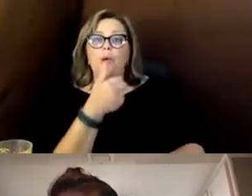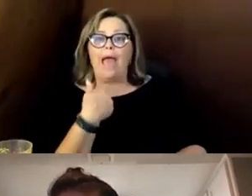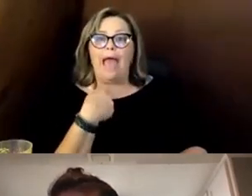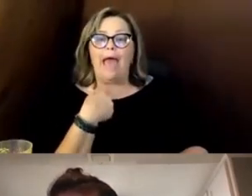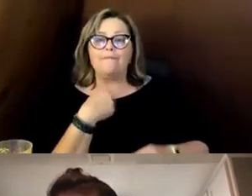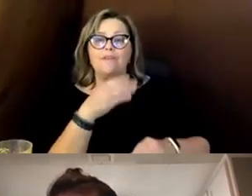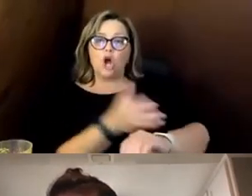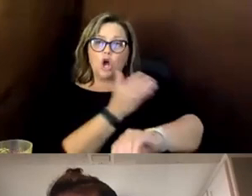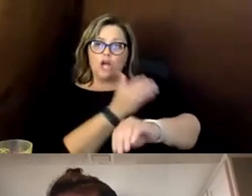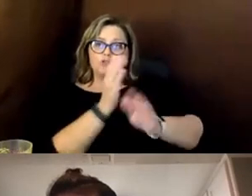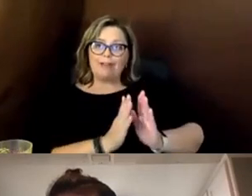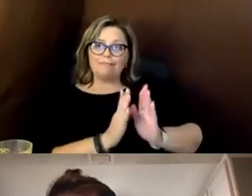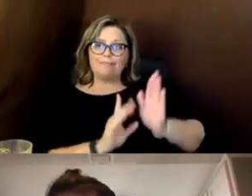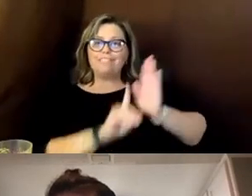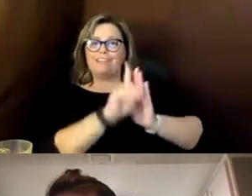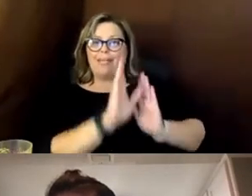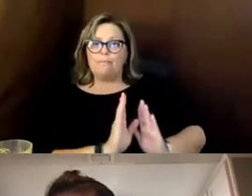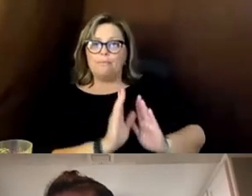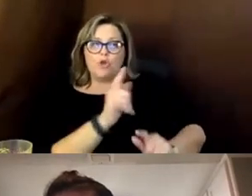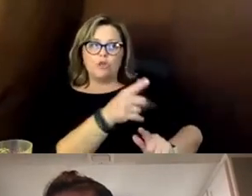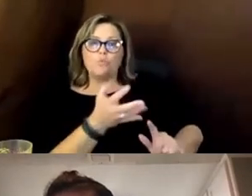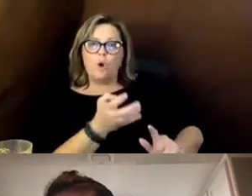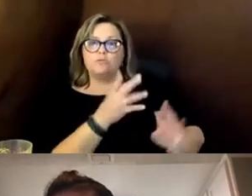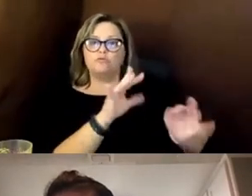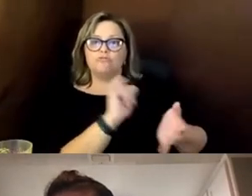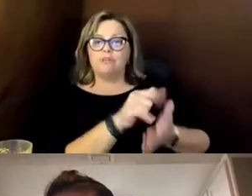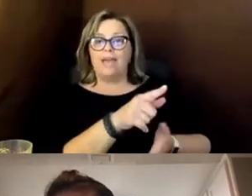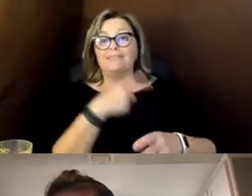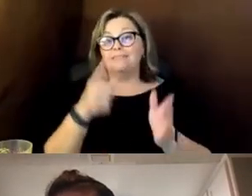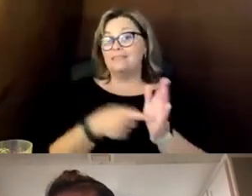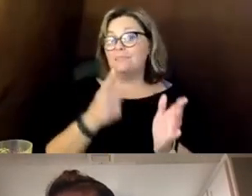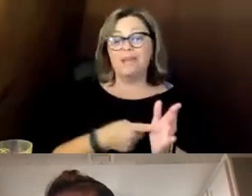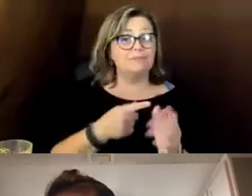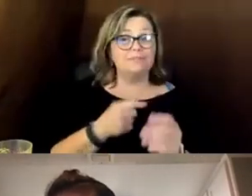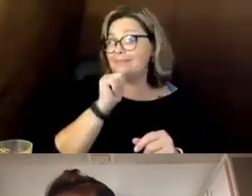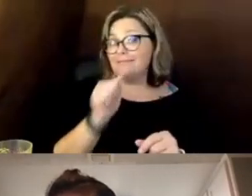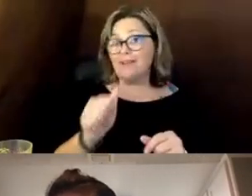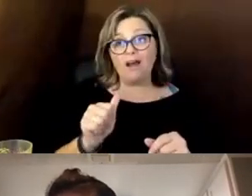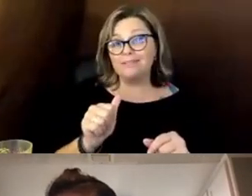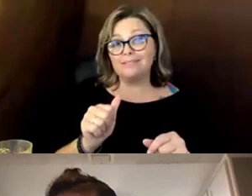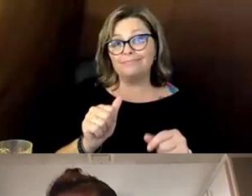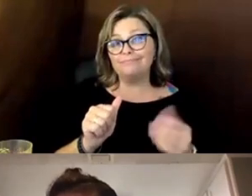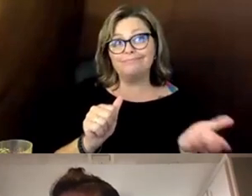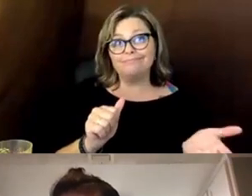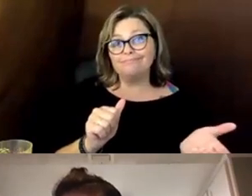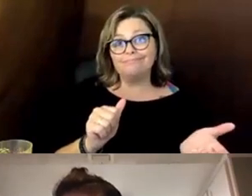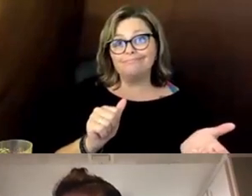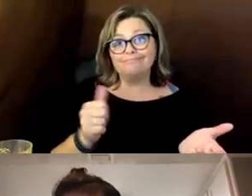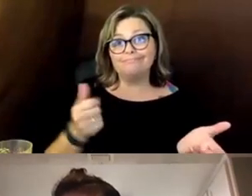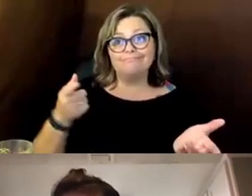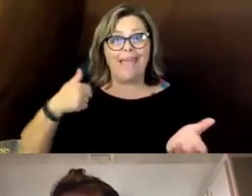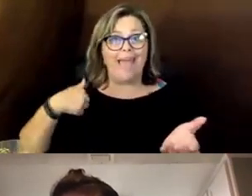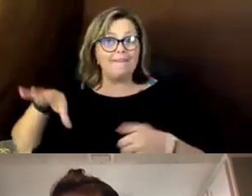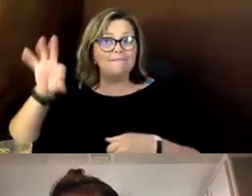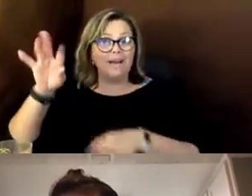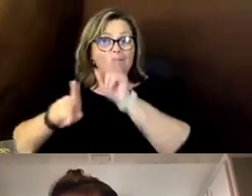And sometimes that really is difficult and fails your smaller rural communities because they don't necessarily have developers that are